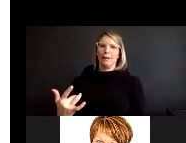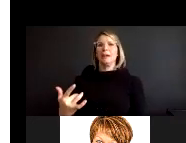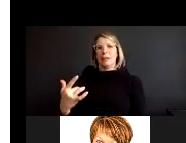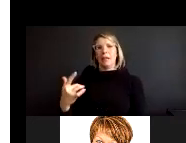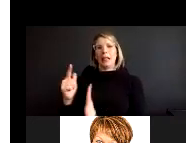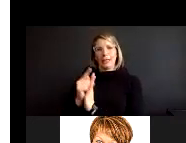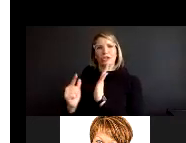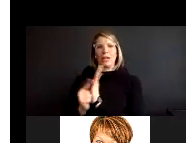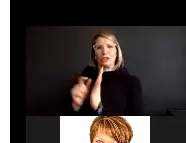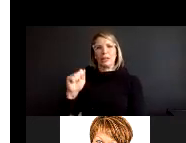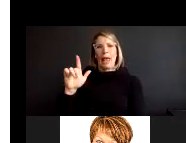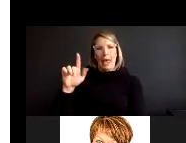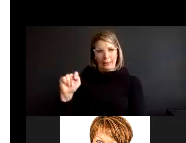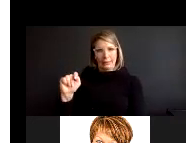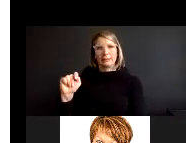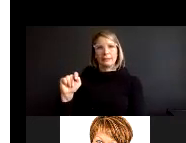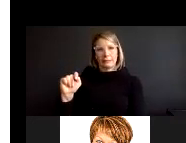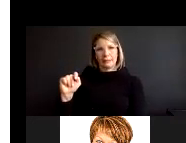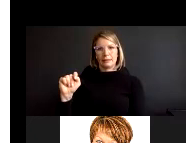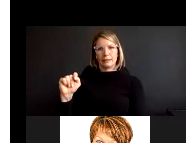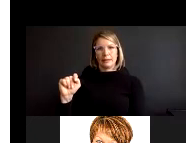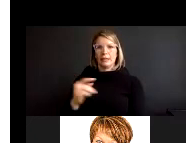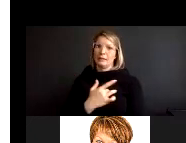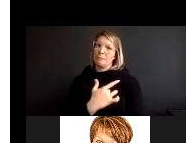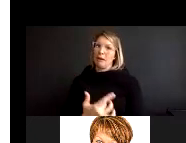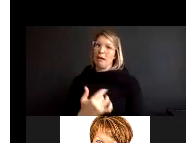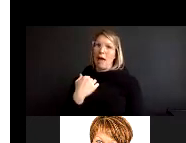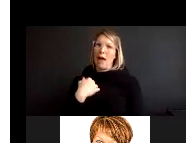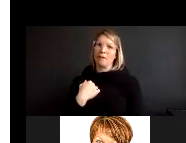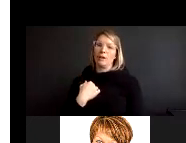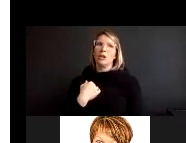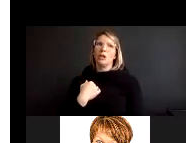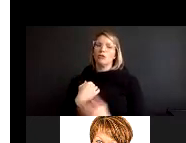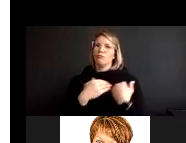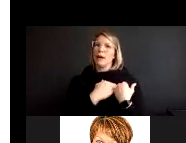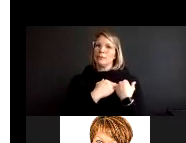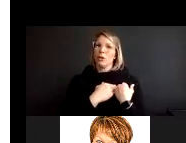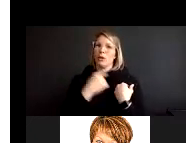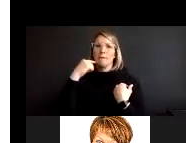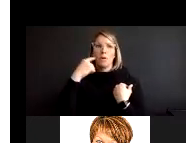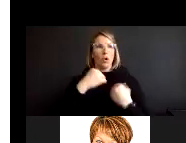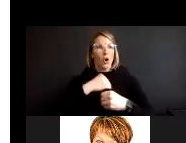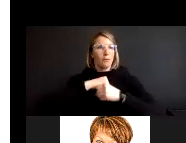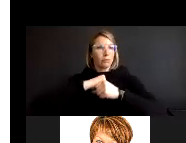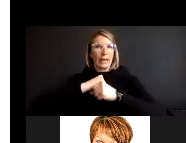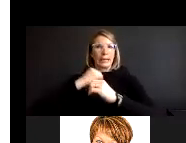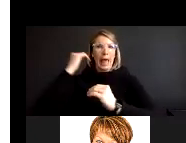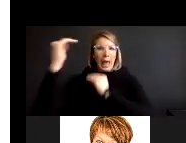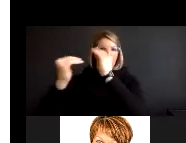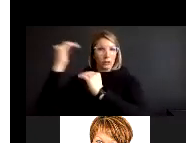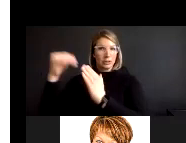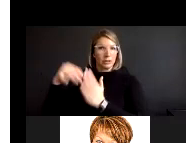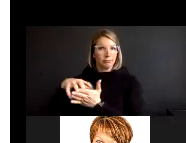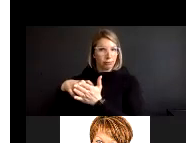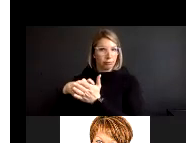spirit that we always say, that we almost have this dual commitment in adult protection to both support and protect vulnerable adults, but at the same time